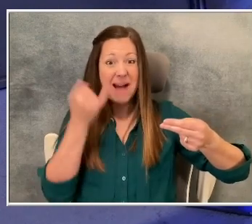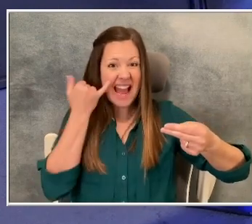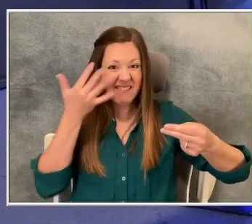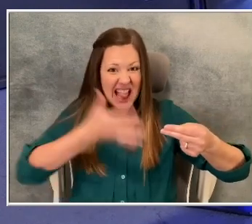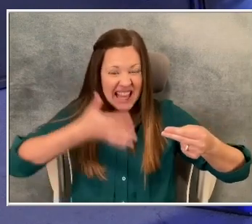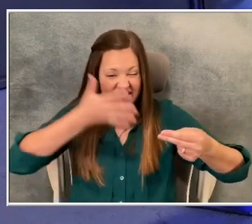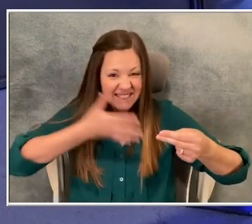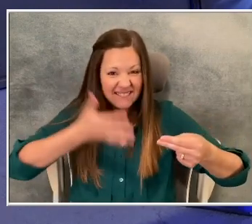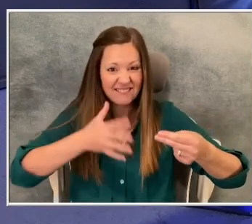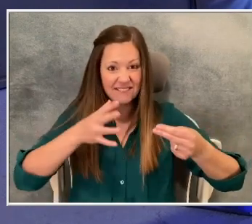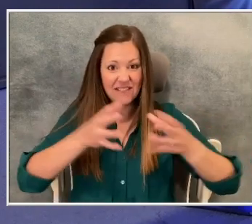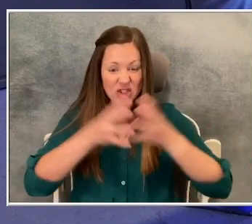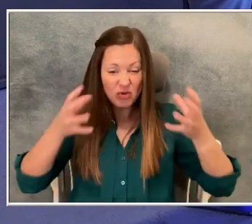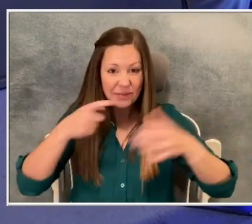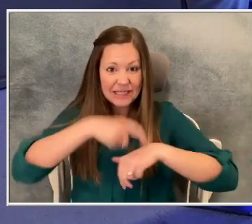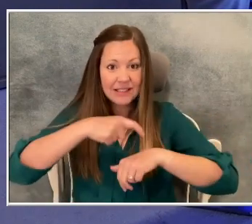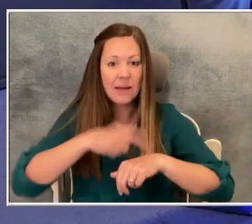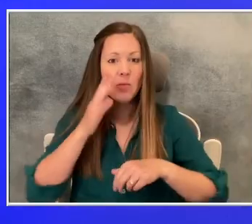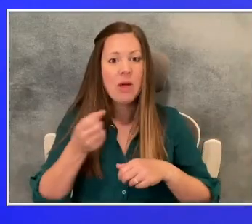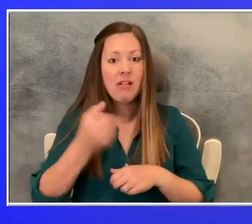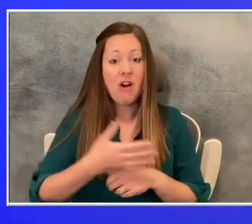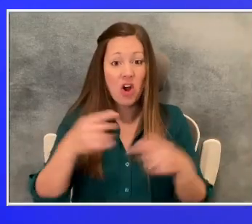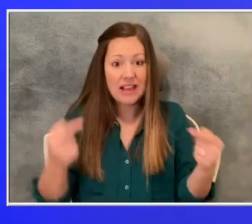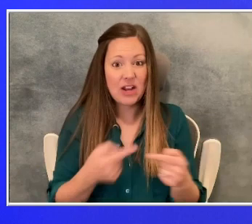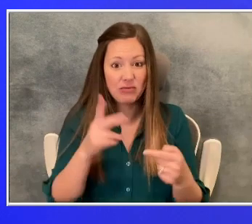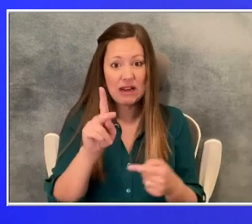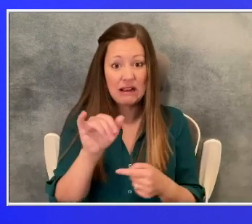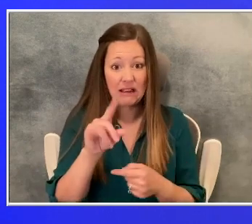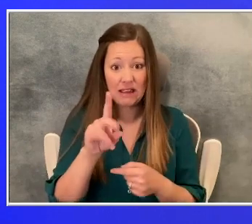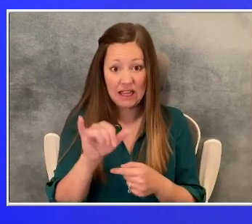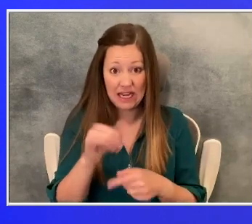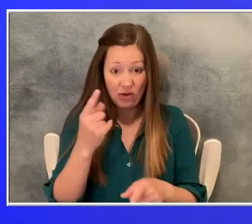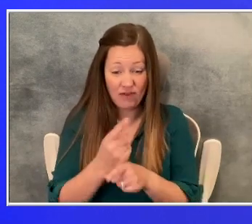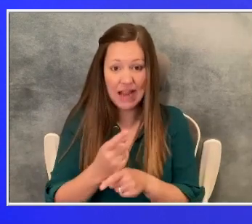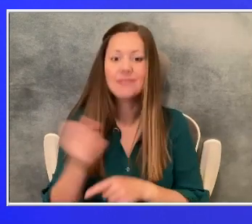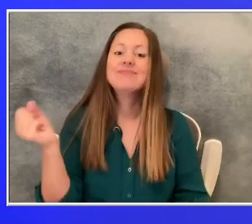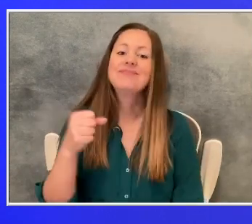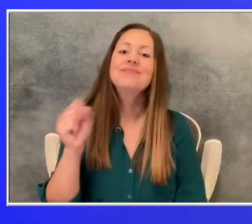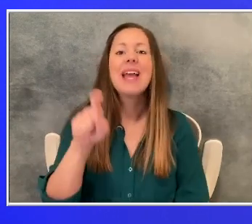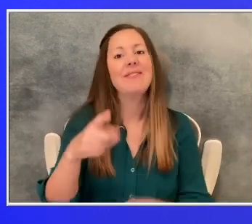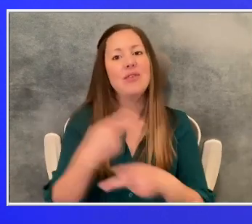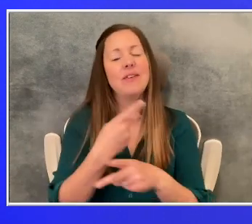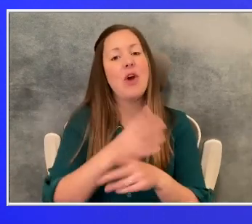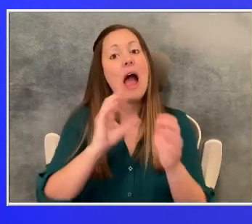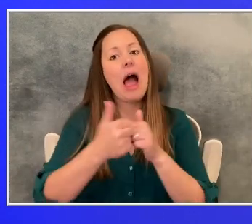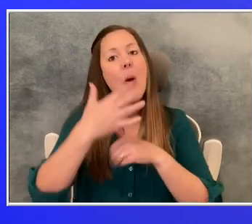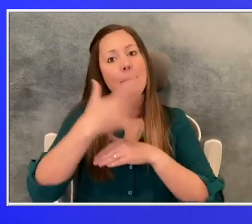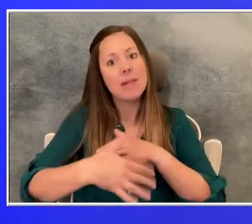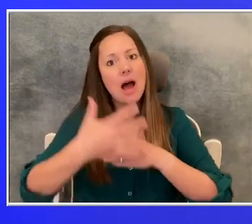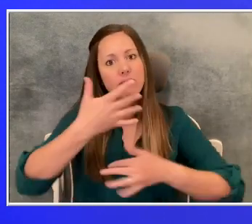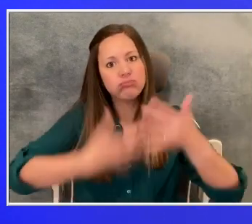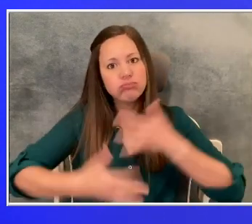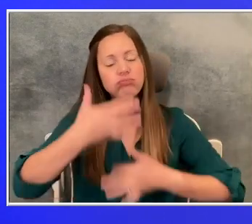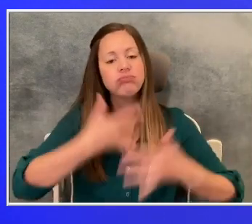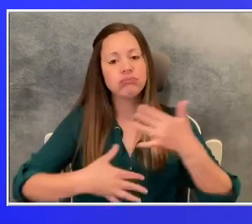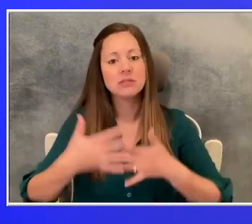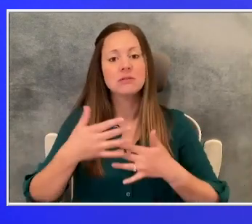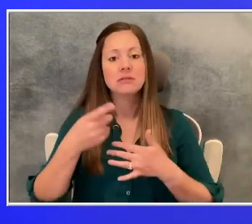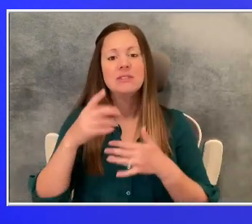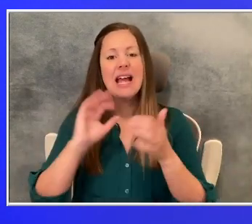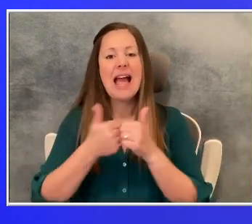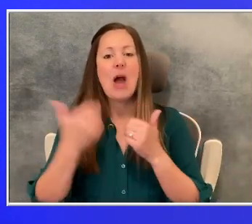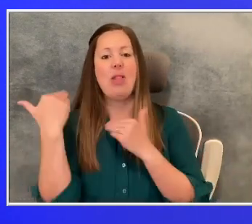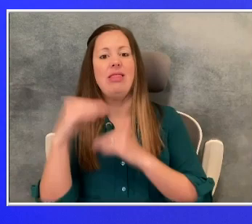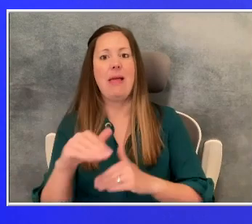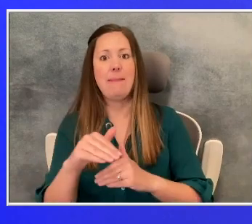think about when we're considering these surgeries is how we're going to maintain perfusion to the kidneys and how we're going to limit ischemia time or lack of blood flow to the kidneys